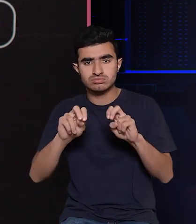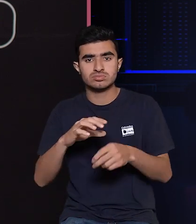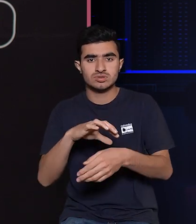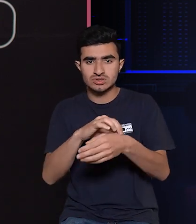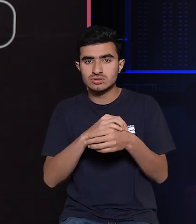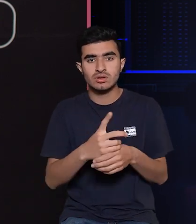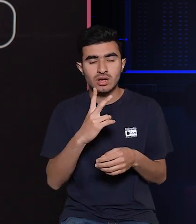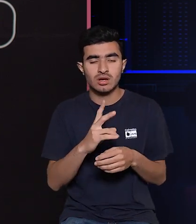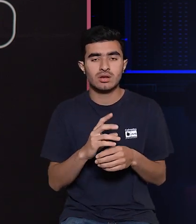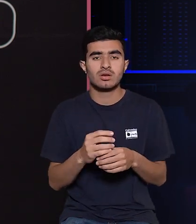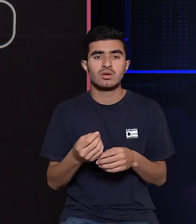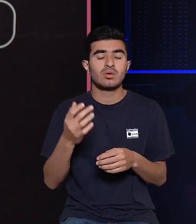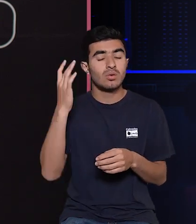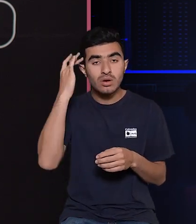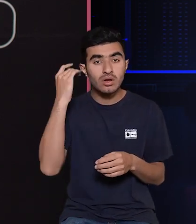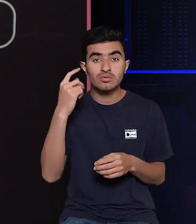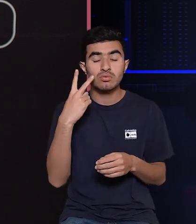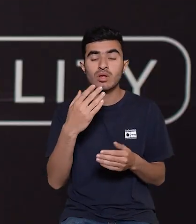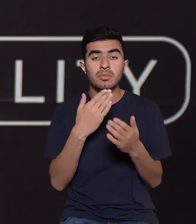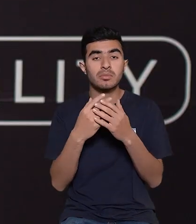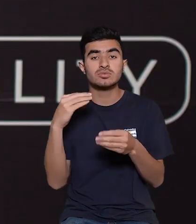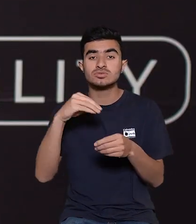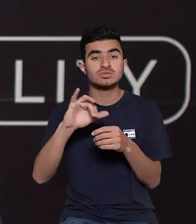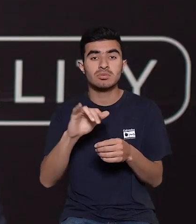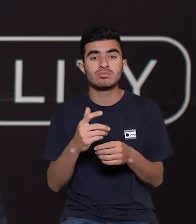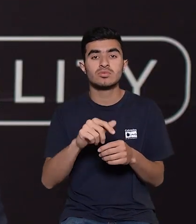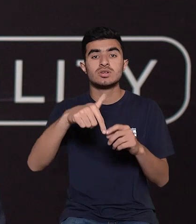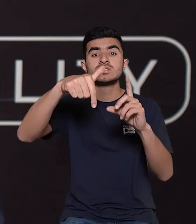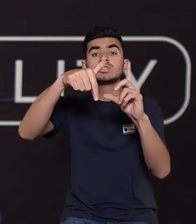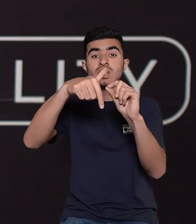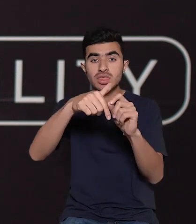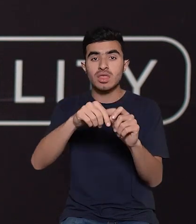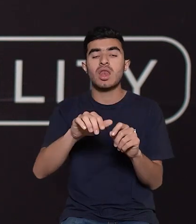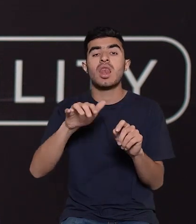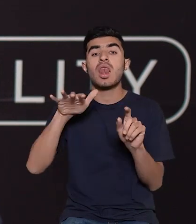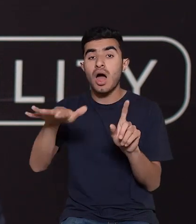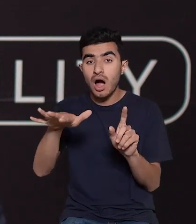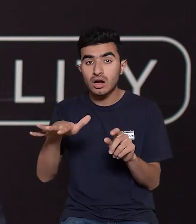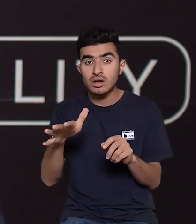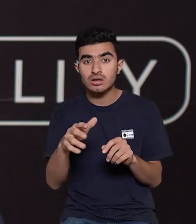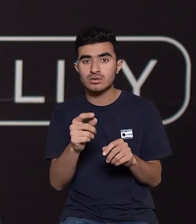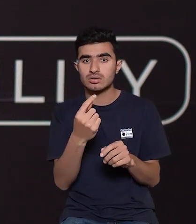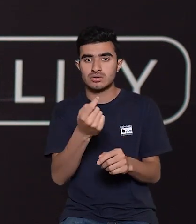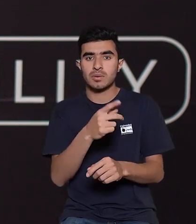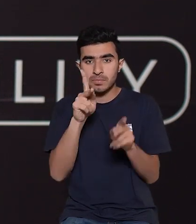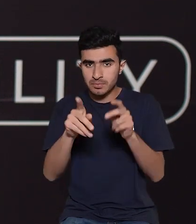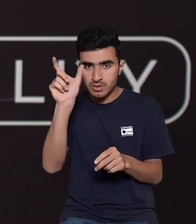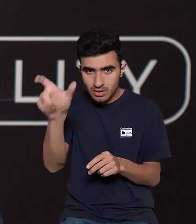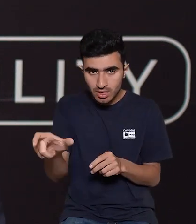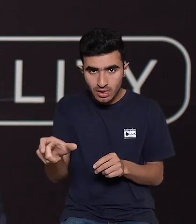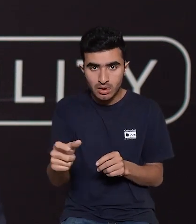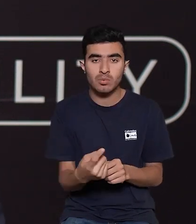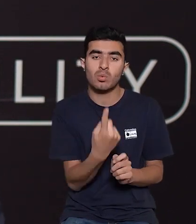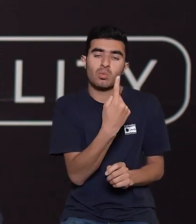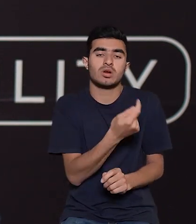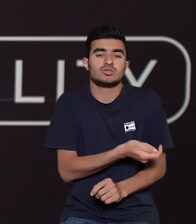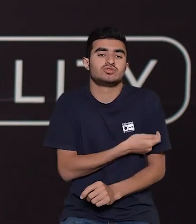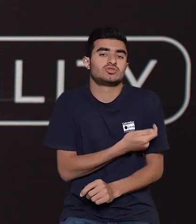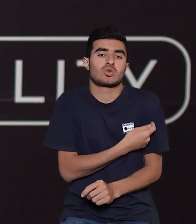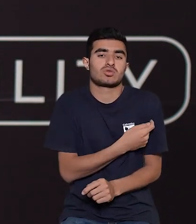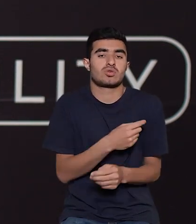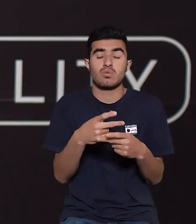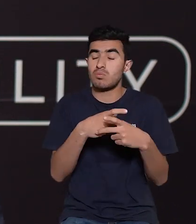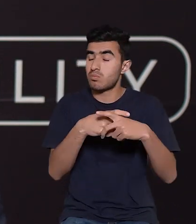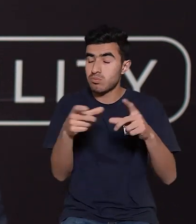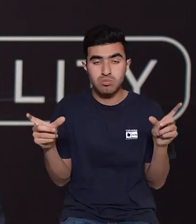you a ratio of almost 70 lakh to one provider. So it's a horribly underserved specialty.